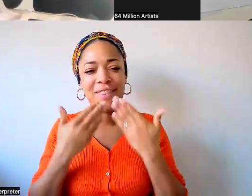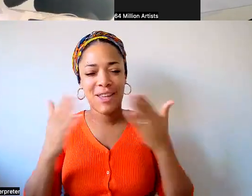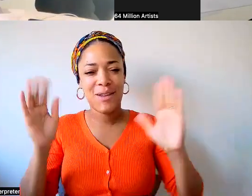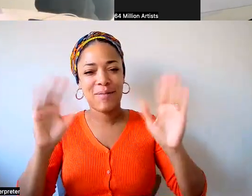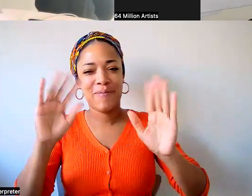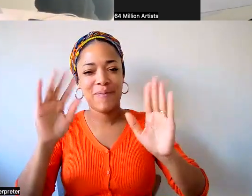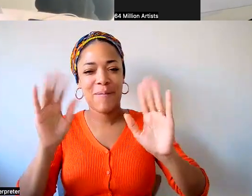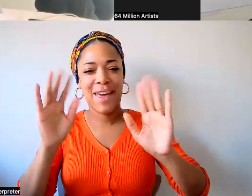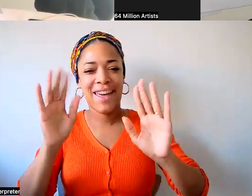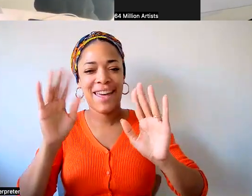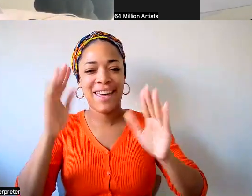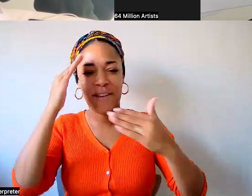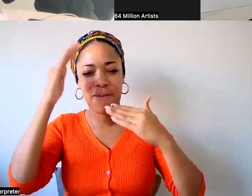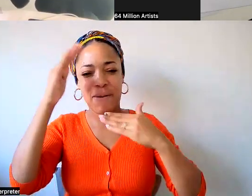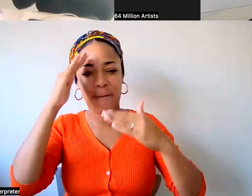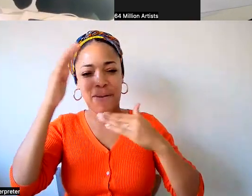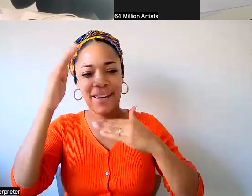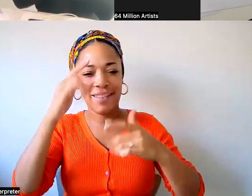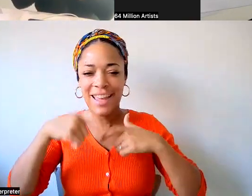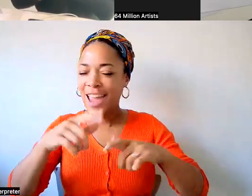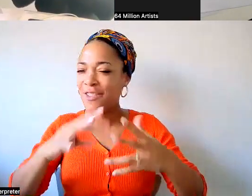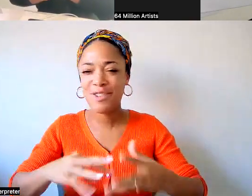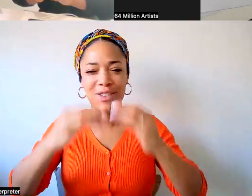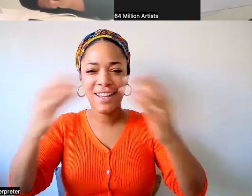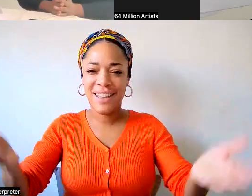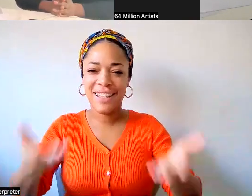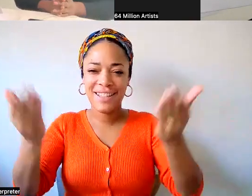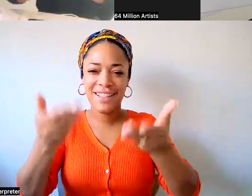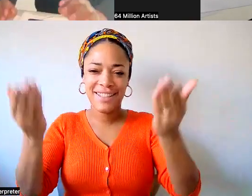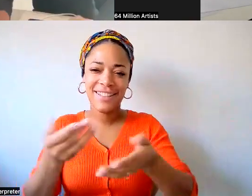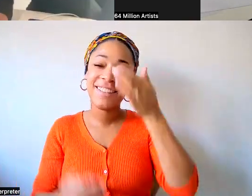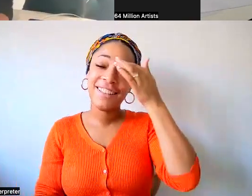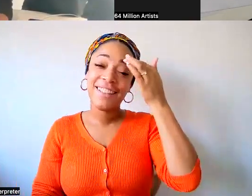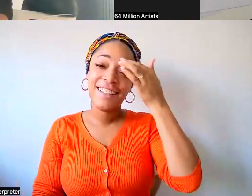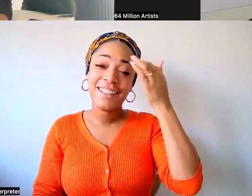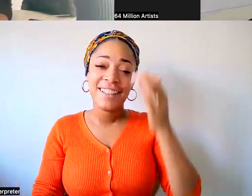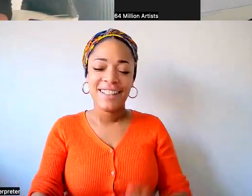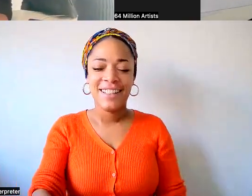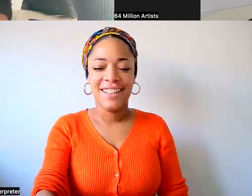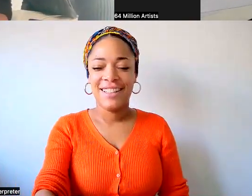Bye, everybody. Keep creating.